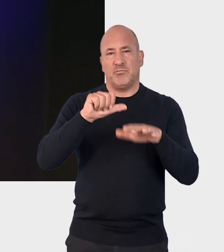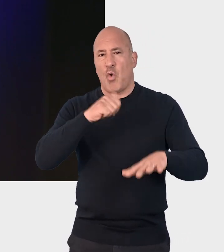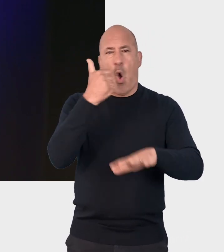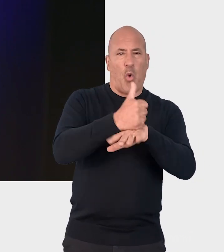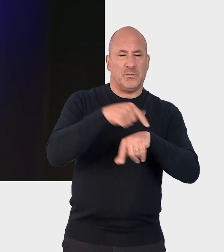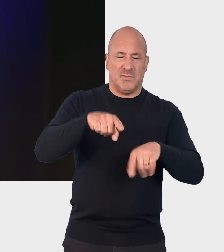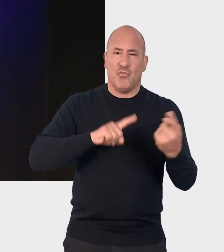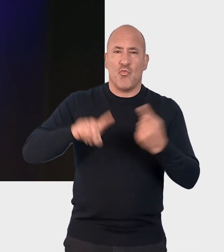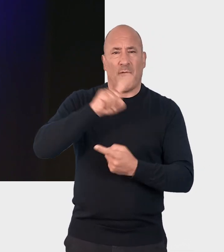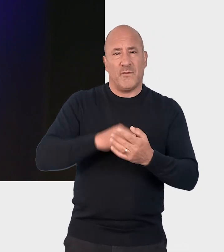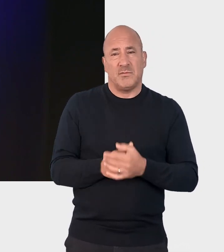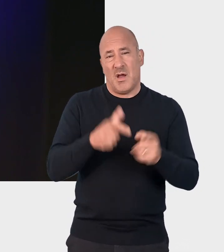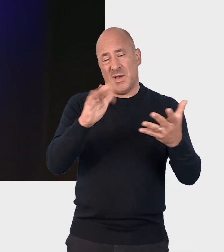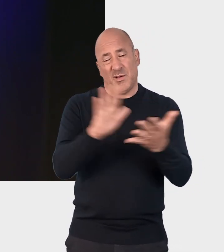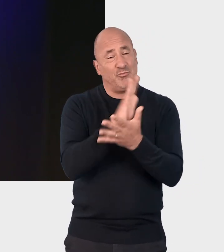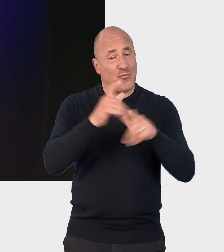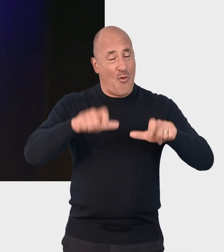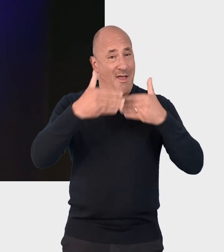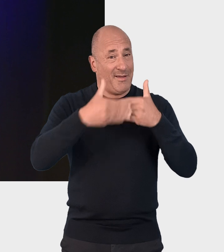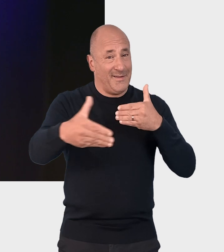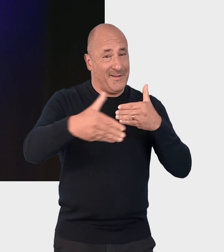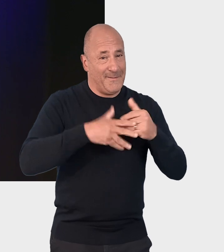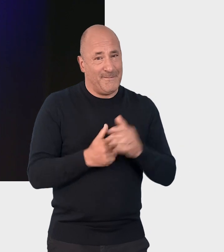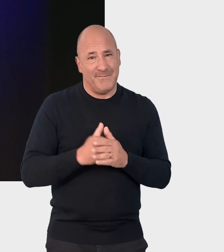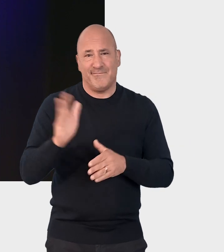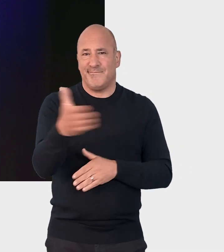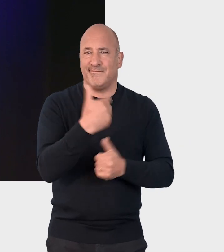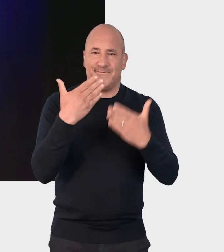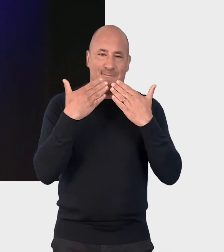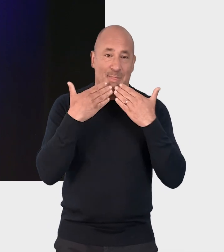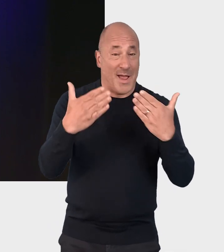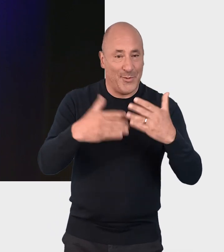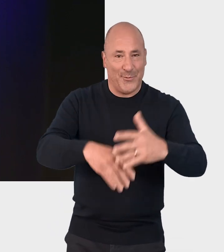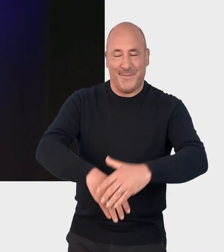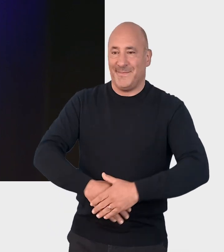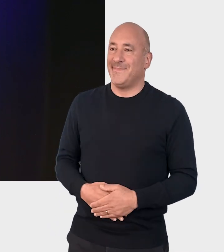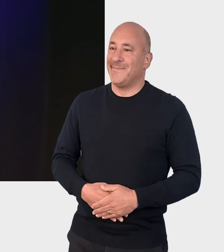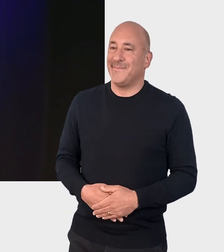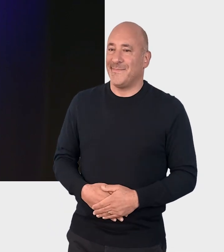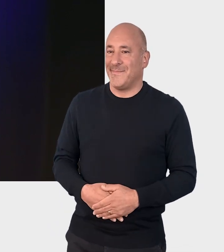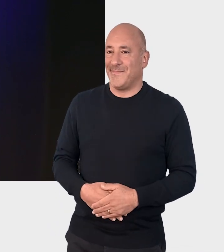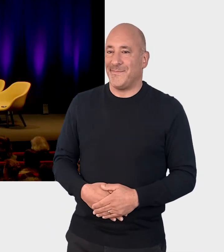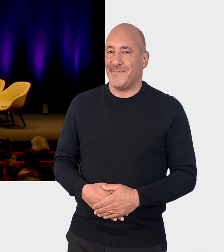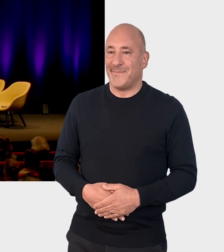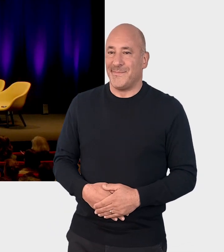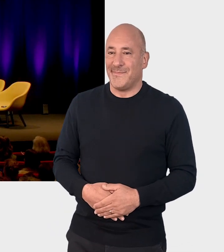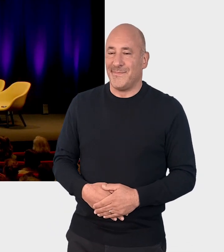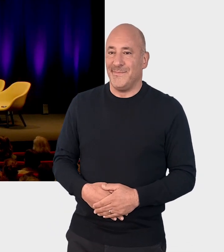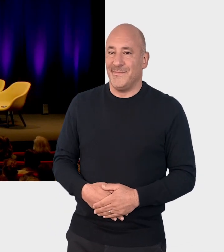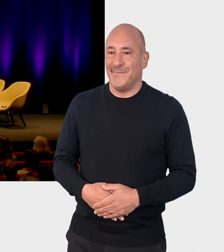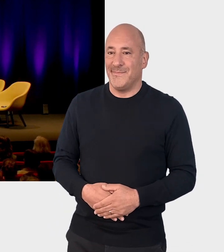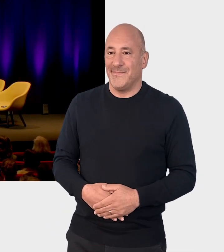Salford to host this really auspicious conference, and enjoy your time in Salford. Thank you very much, everyone.